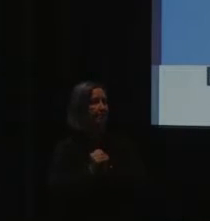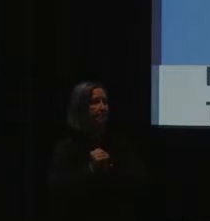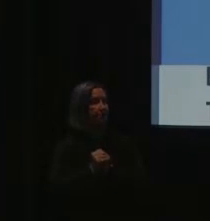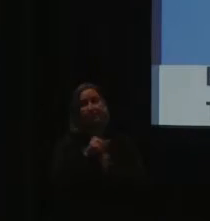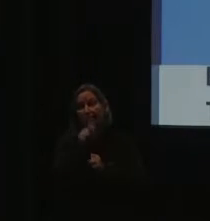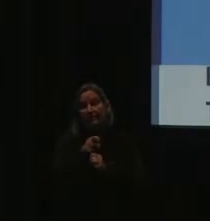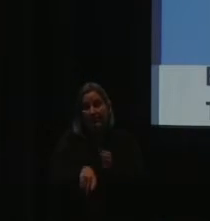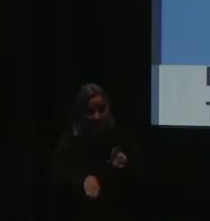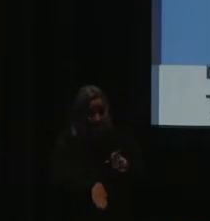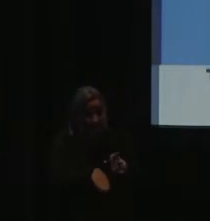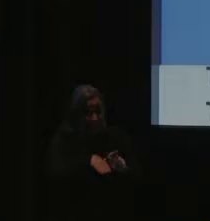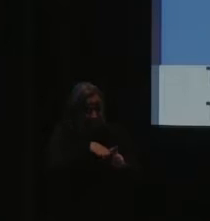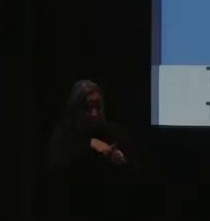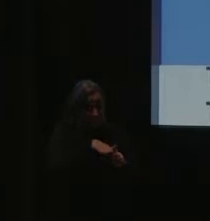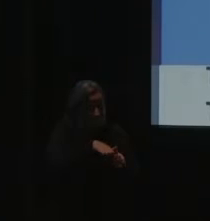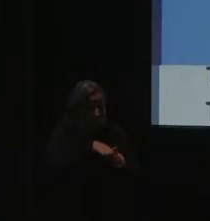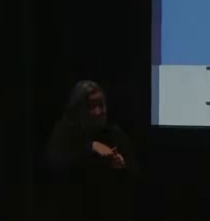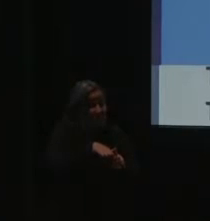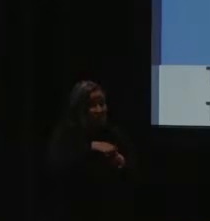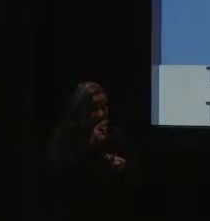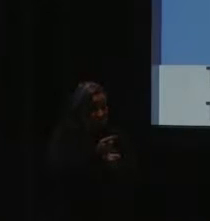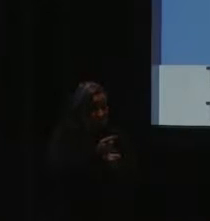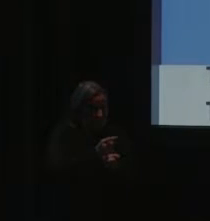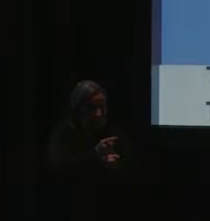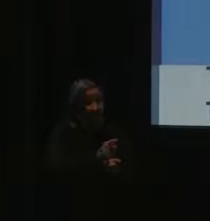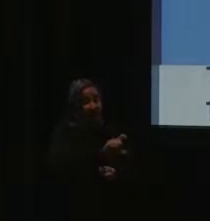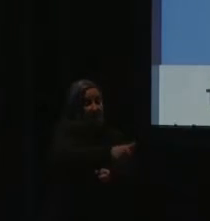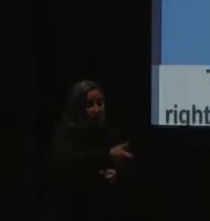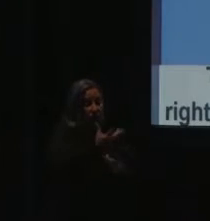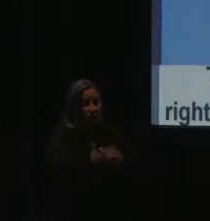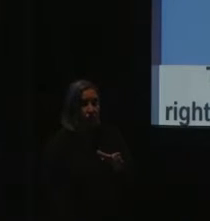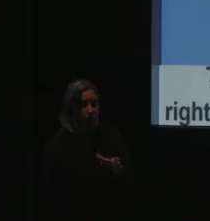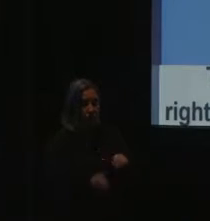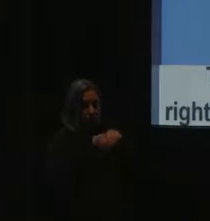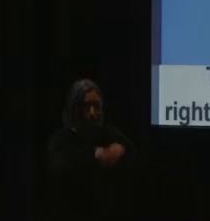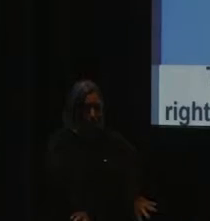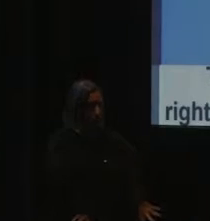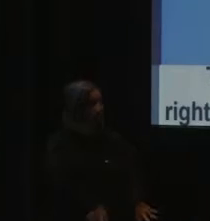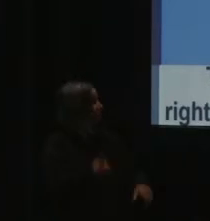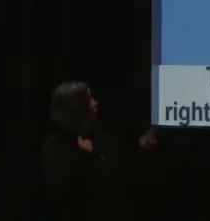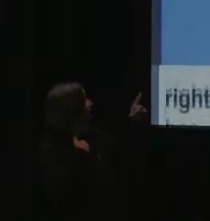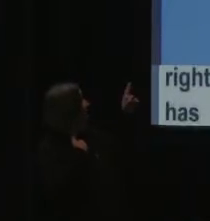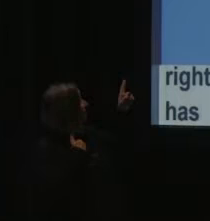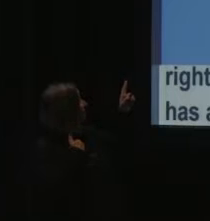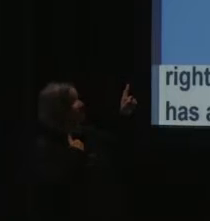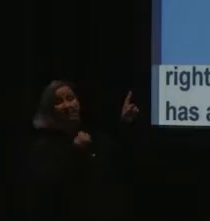to fill up to exactly the right level and then release water on command. Has anybody here had one of these things